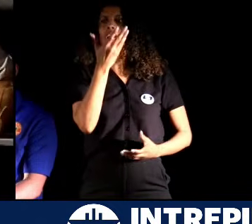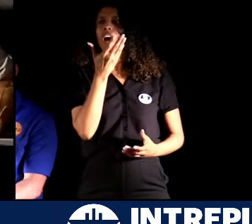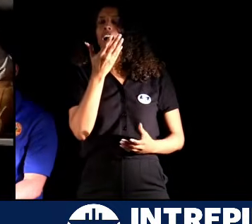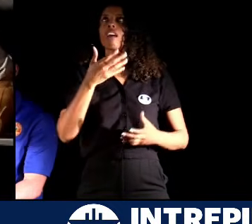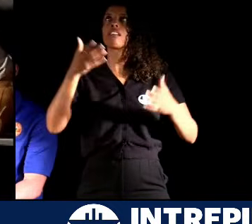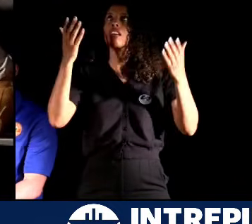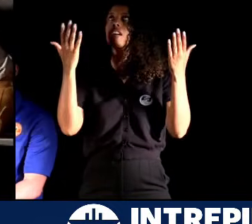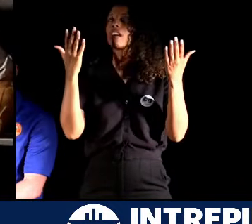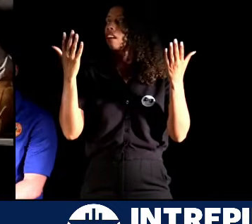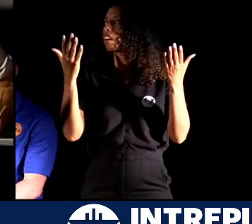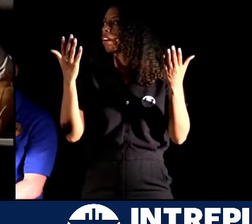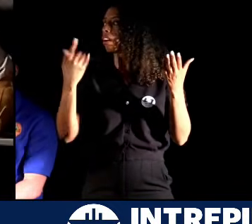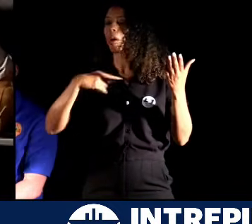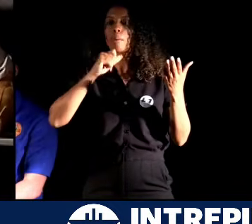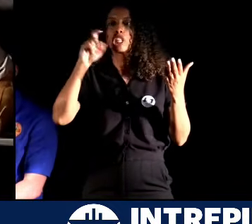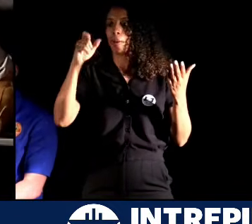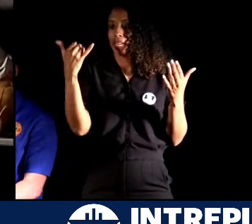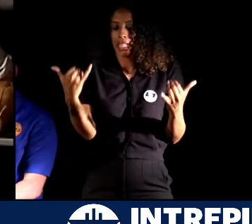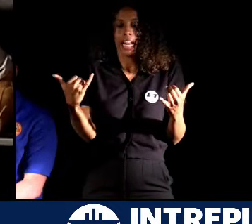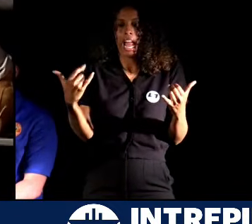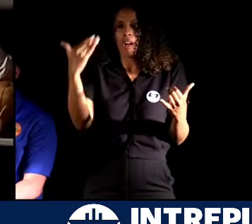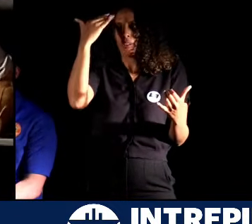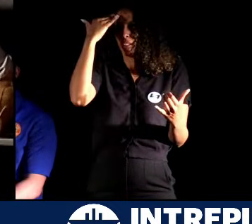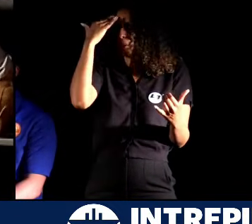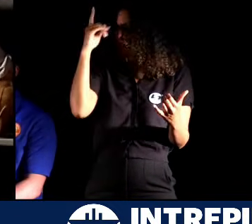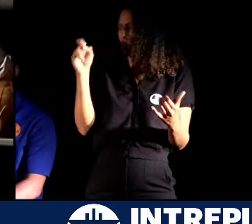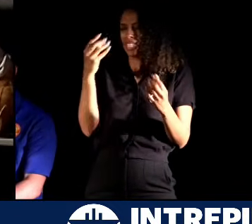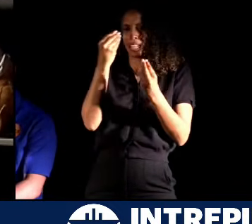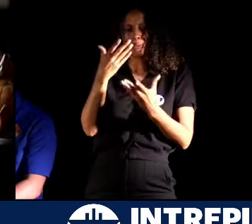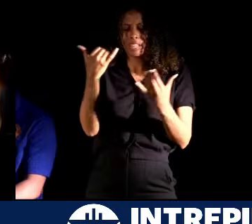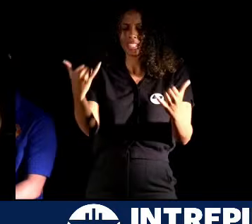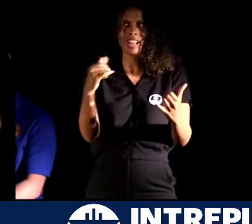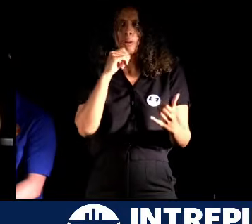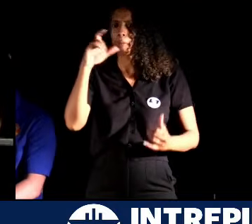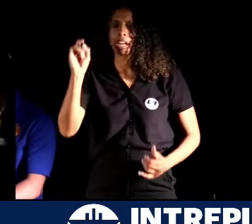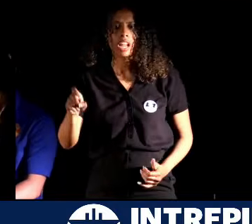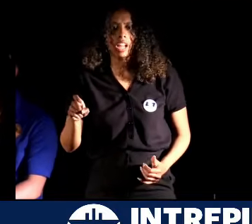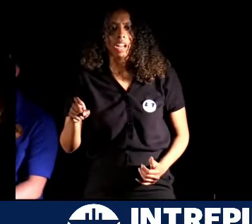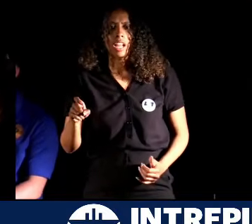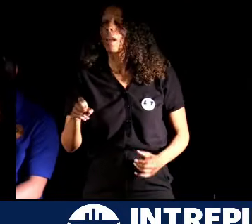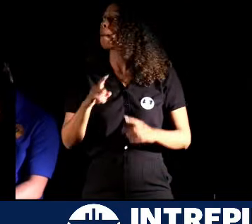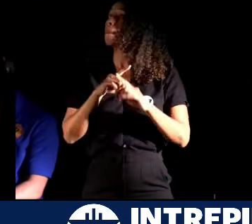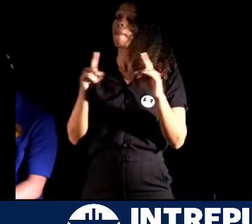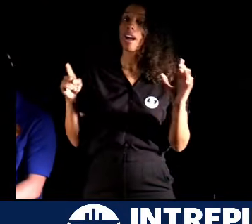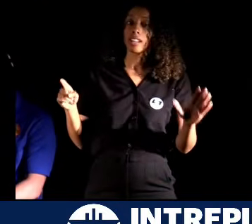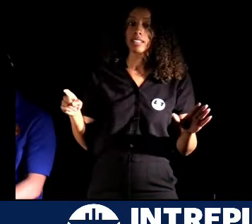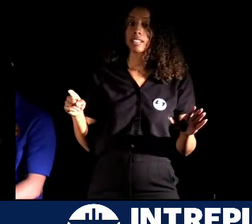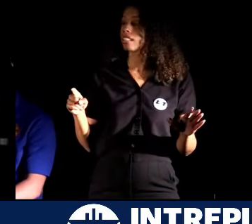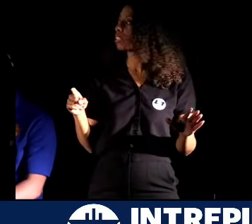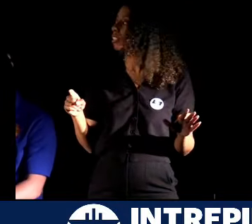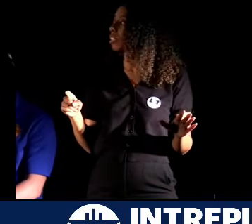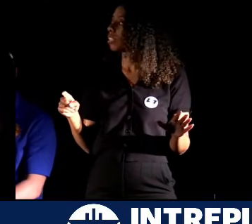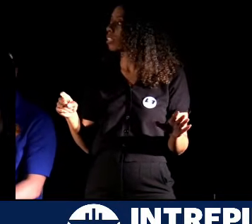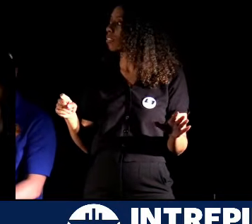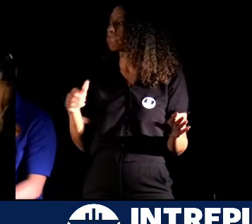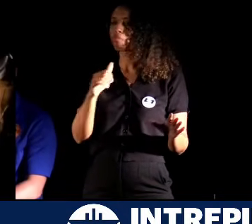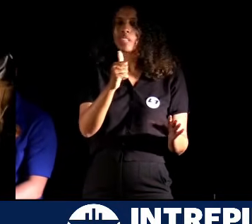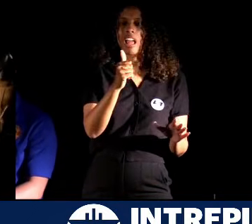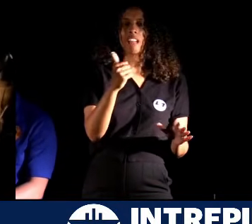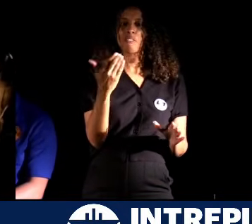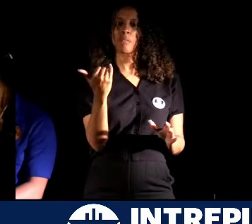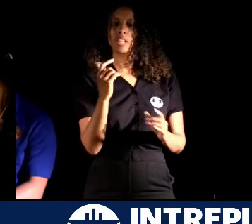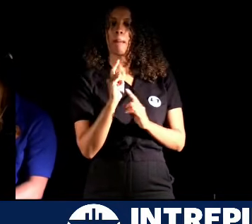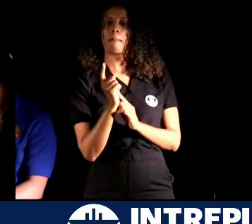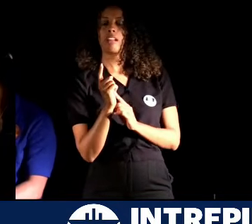sake, we don't need this now. But guess what? It took us about 10 to 15